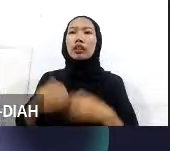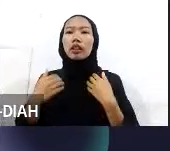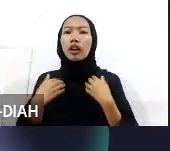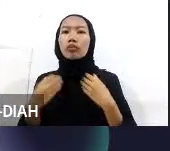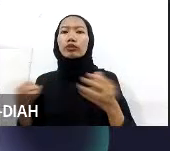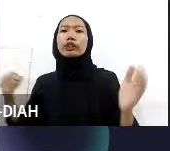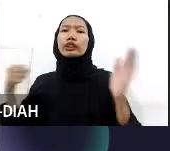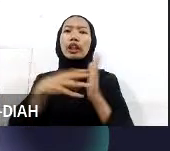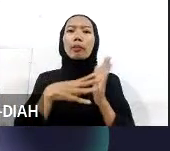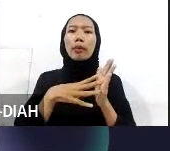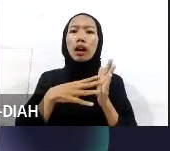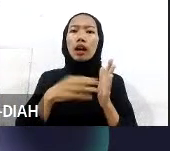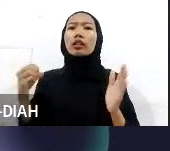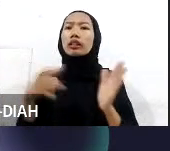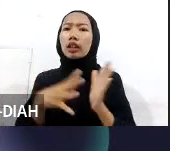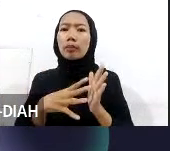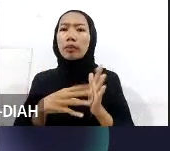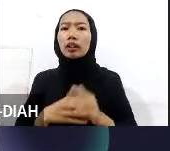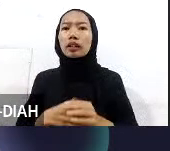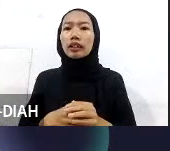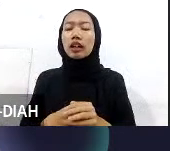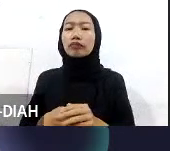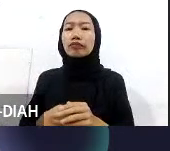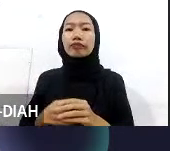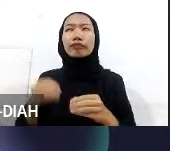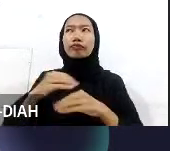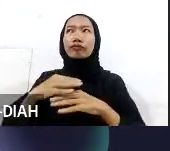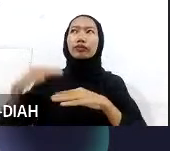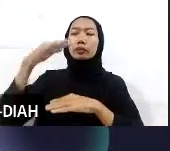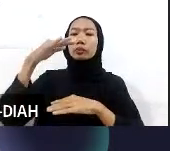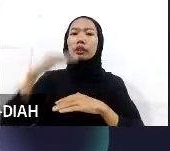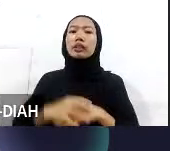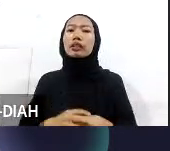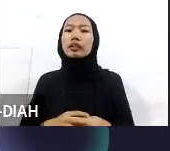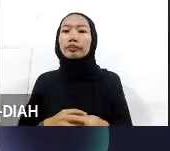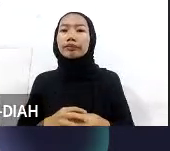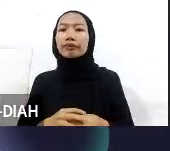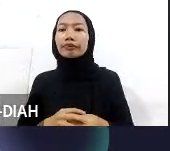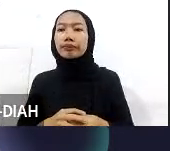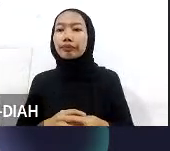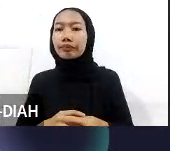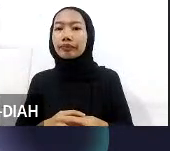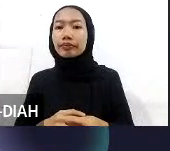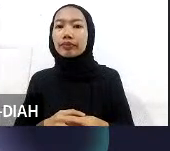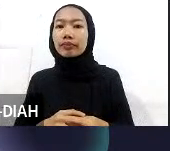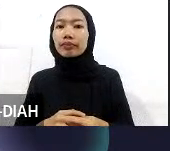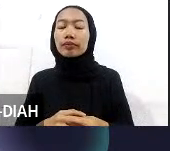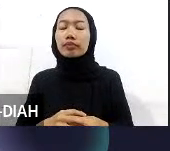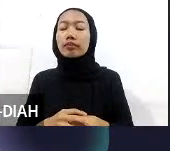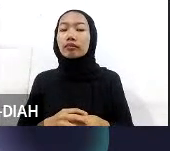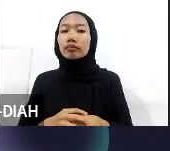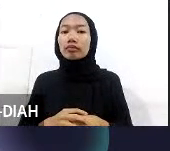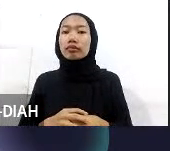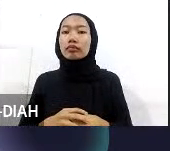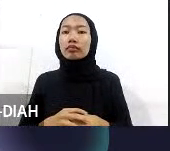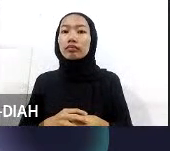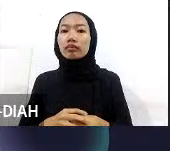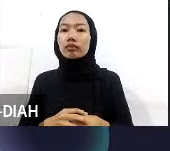of disability. There's the visible ones, and they're the hidden